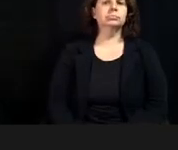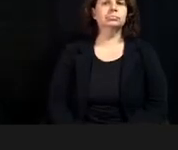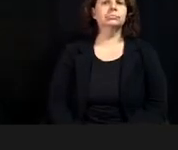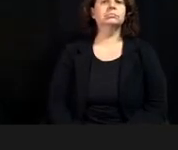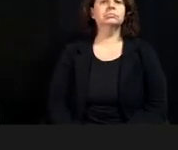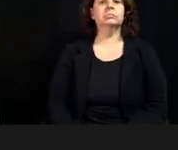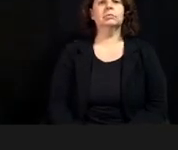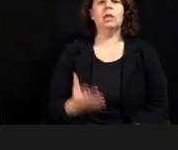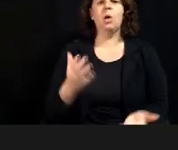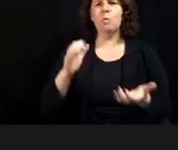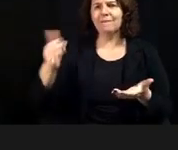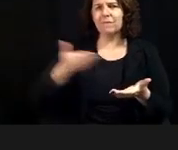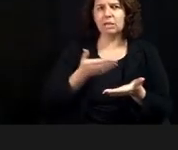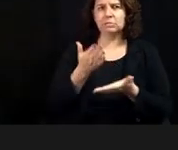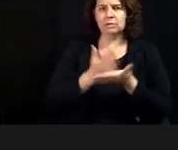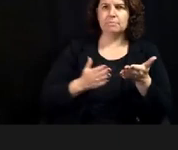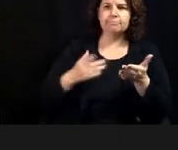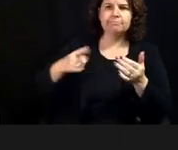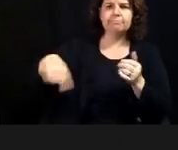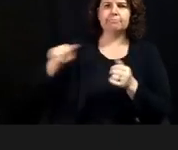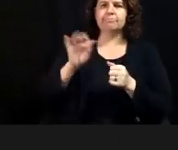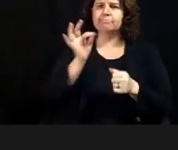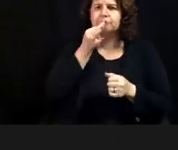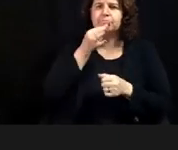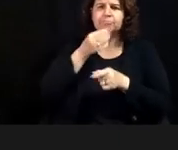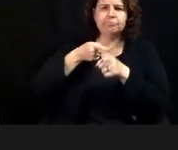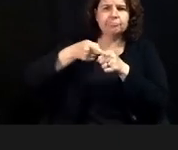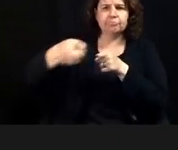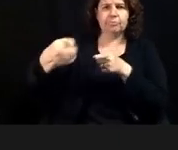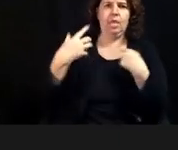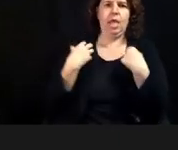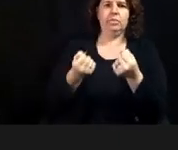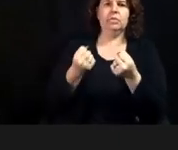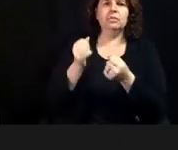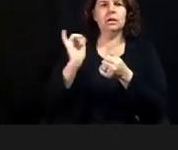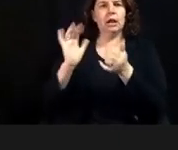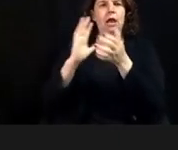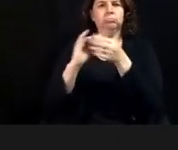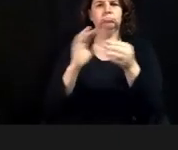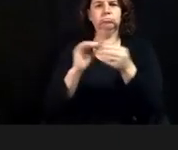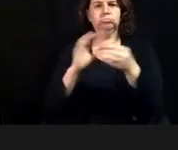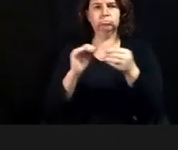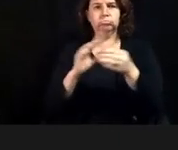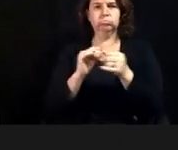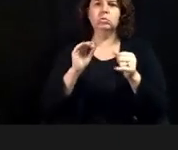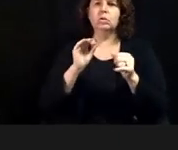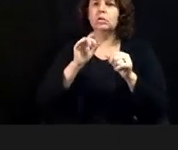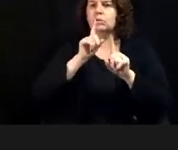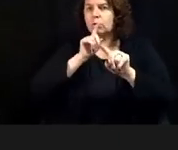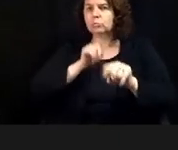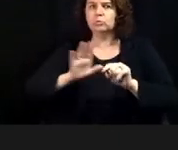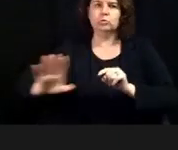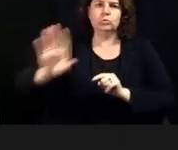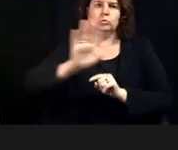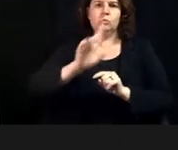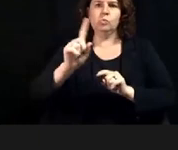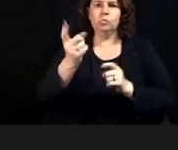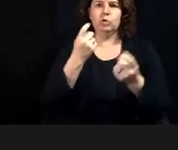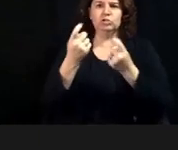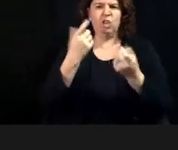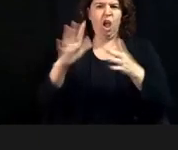and answers to the questions that were submitted by our viewers before the start of today's